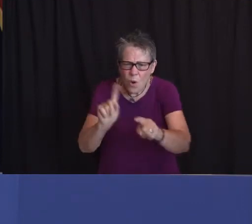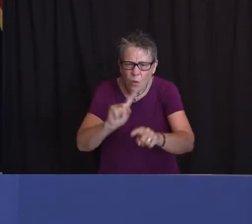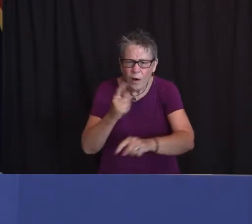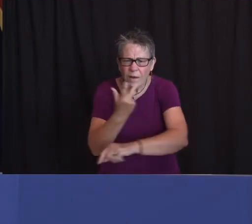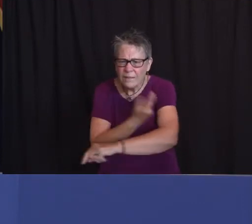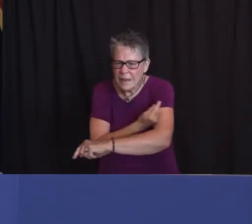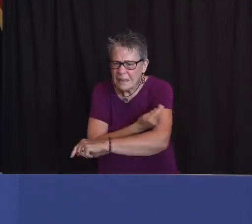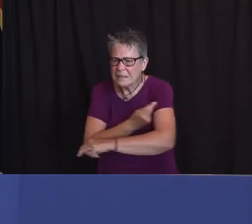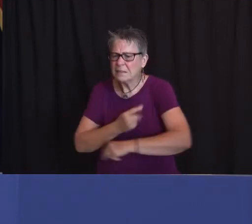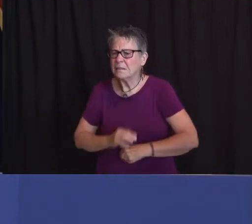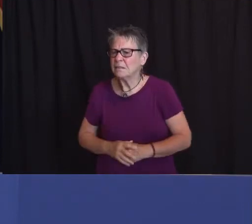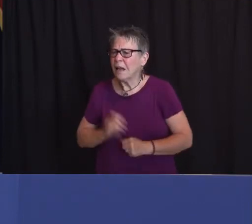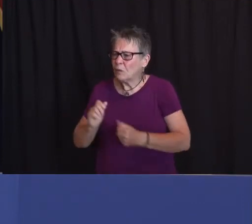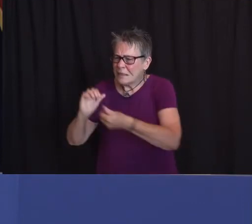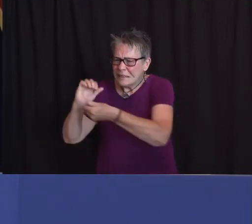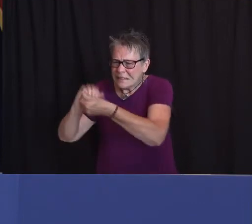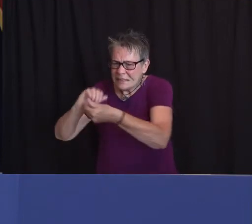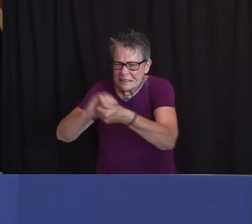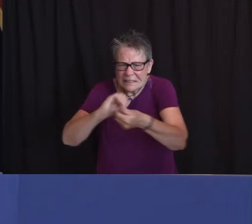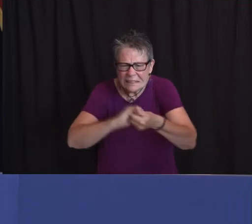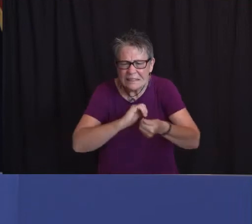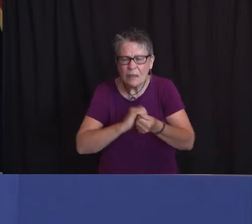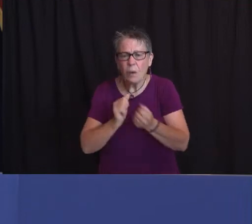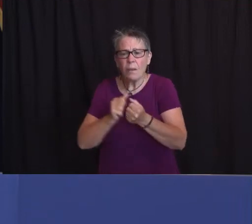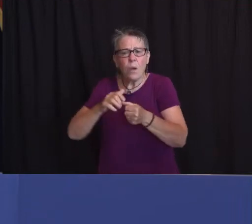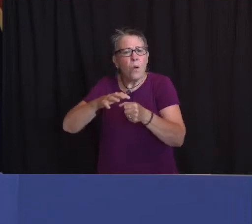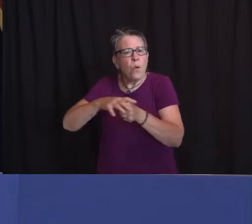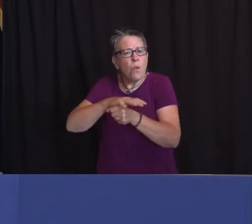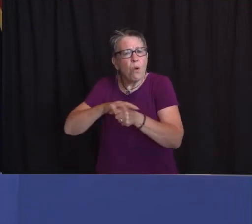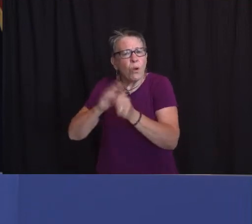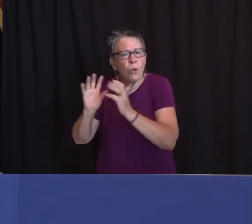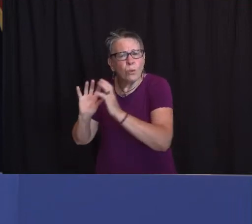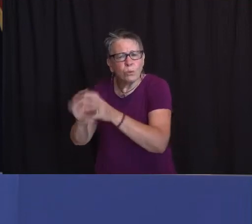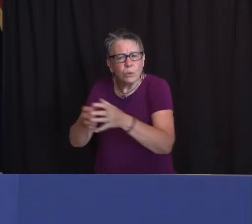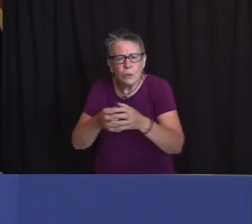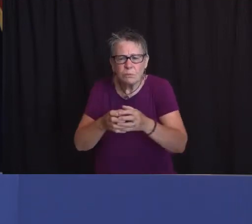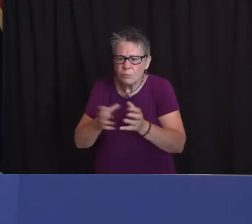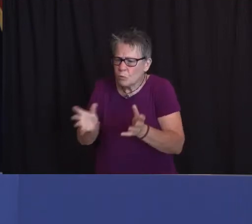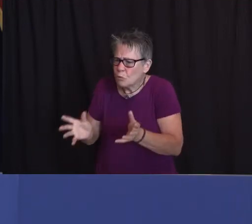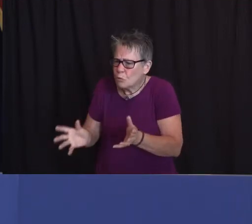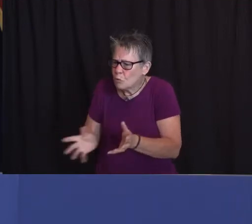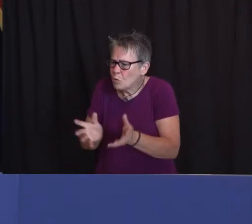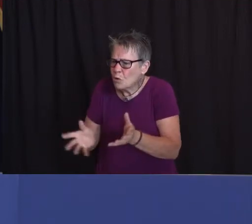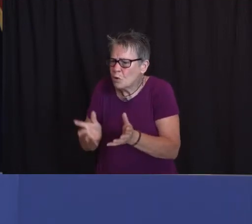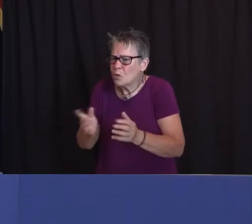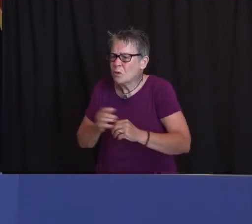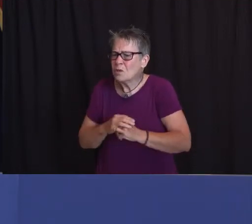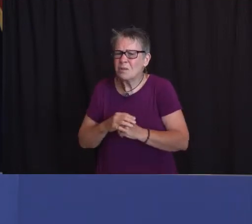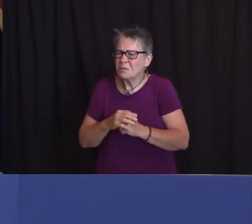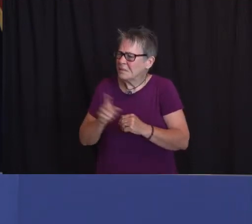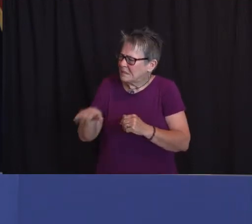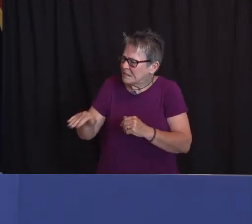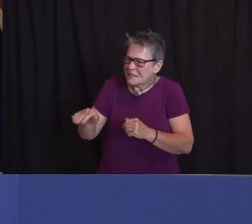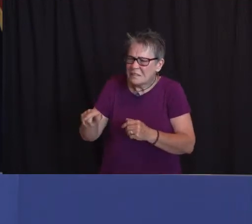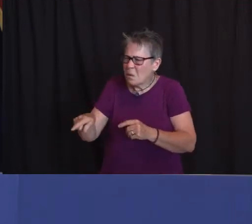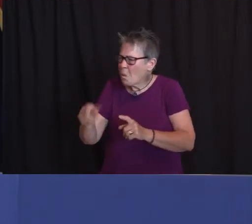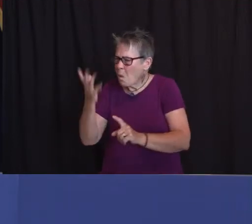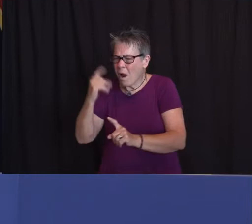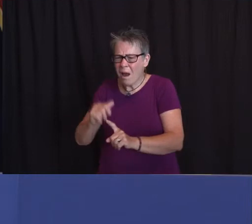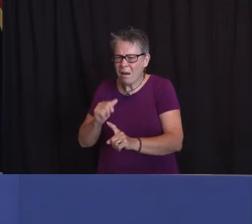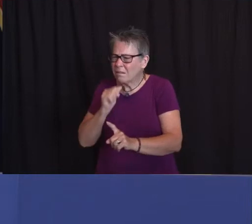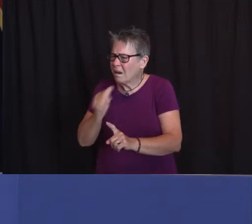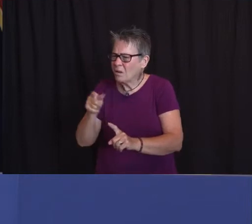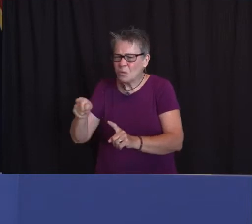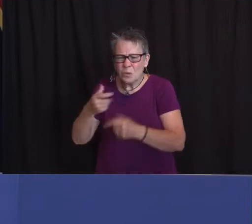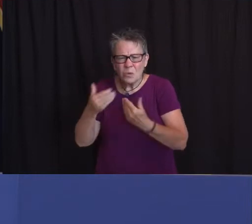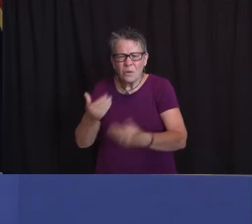and it provides also insight into these communities. For example, in New Brunswick, working with leaders in the city and the